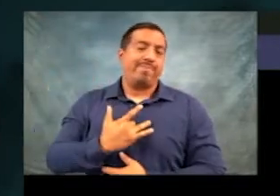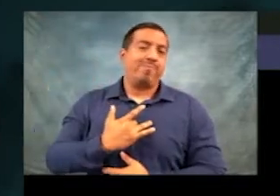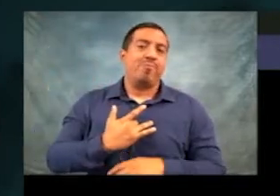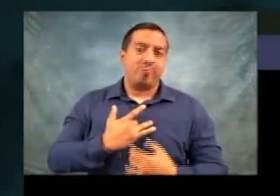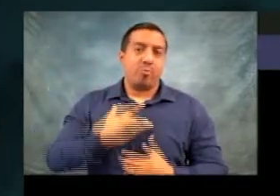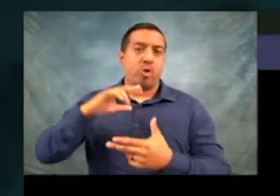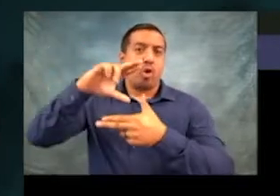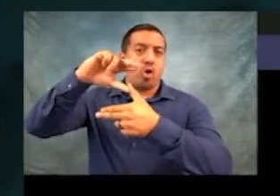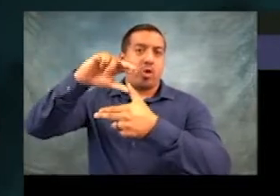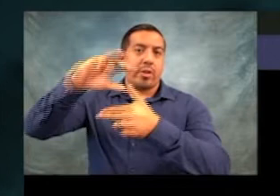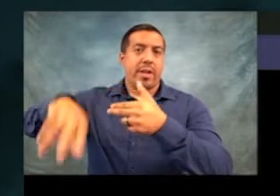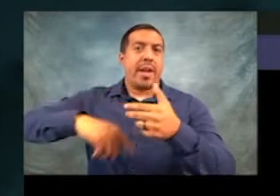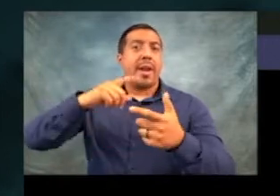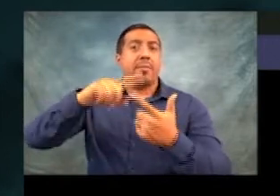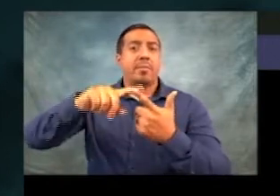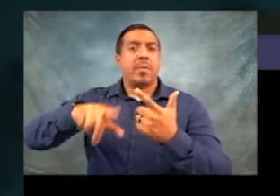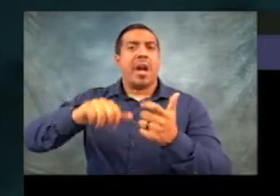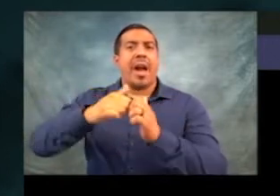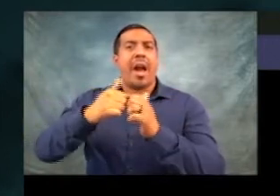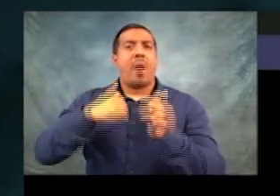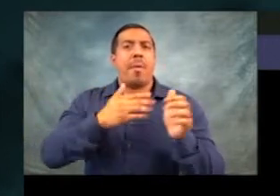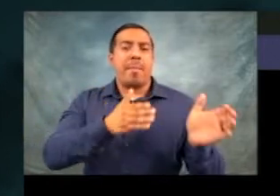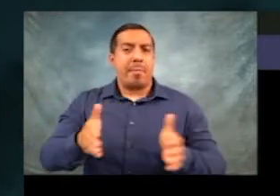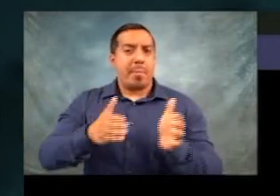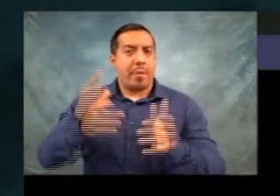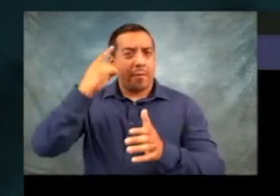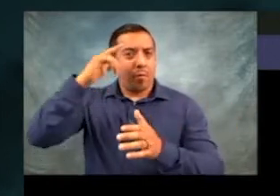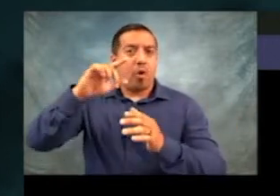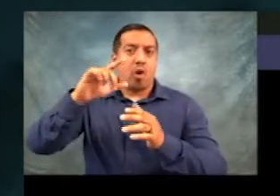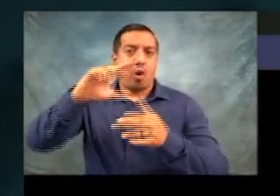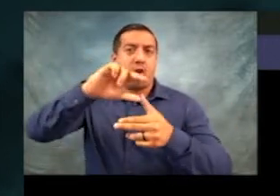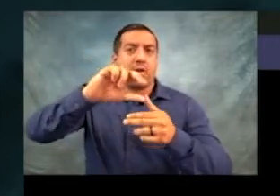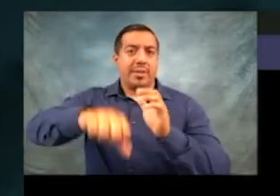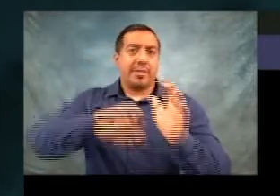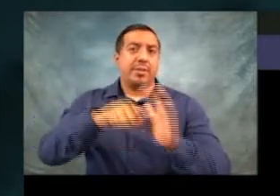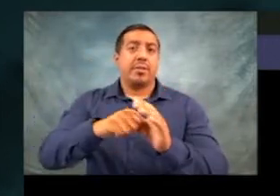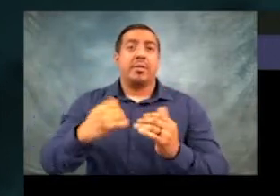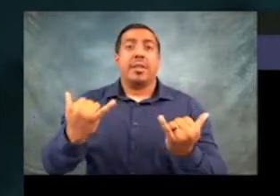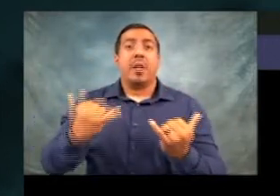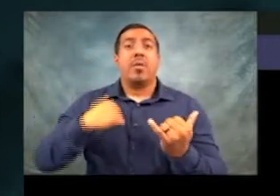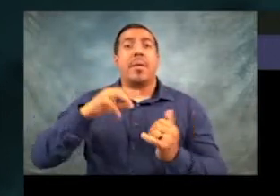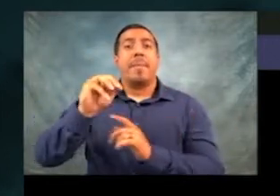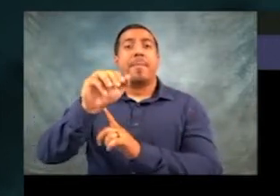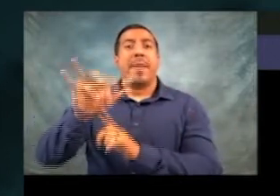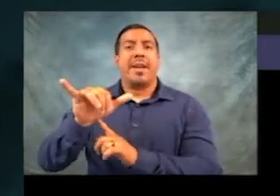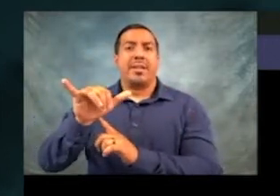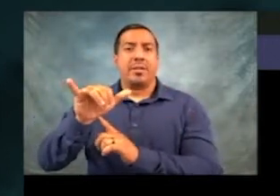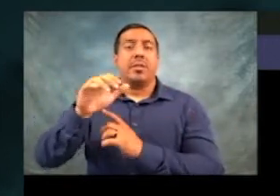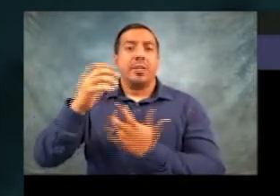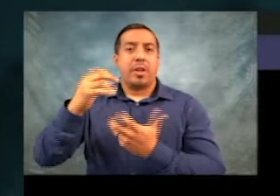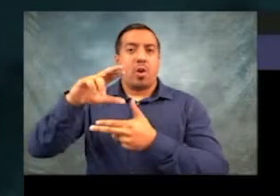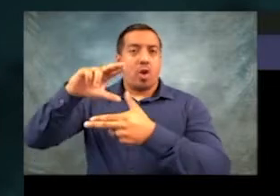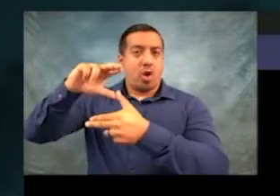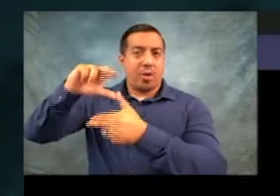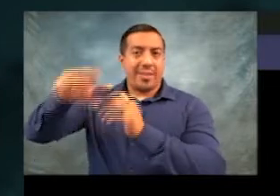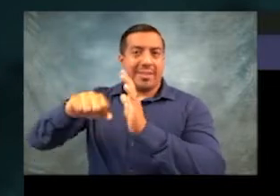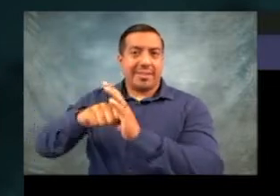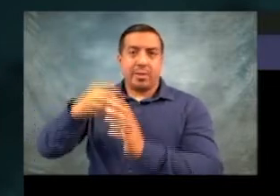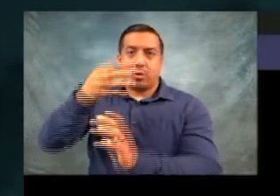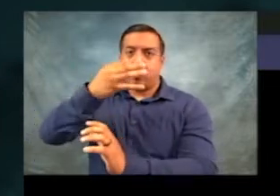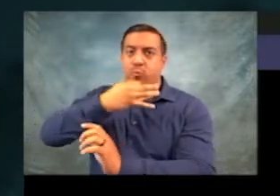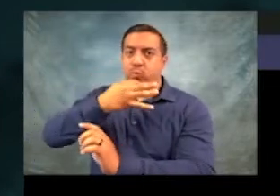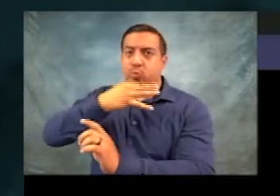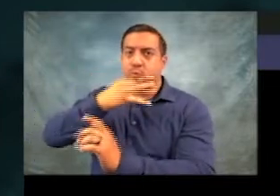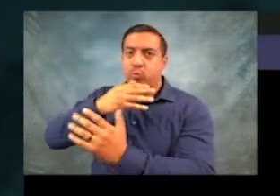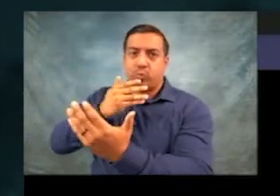more importantly, preparing for hurricane season. And here we are in May with hurricane season a mere days away. So this is